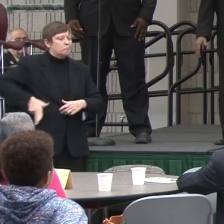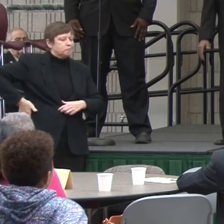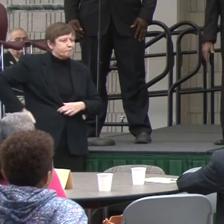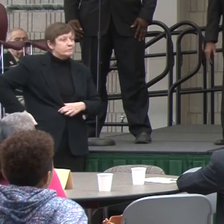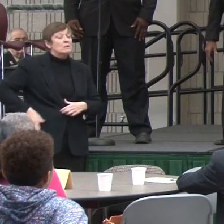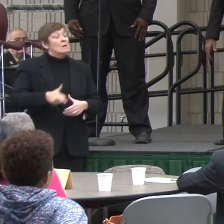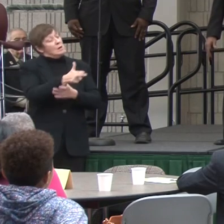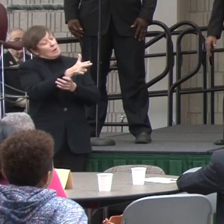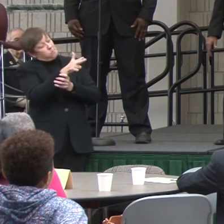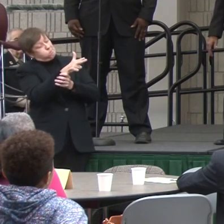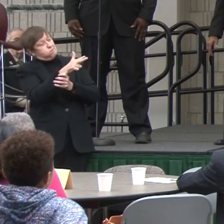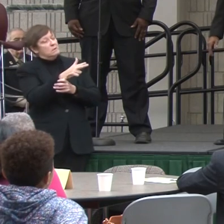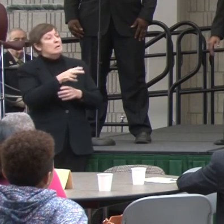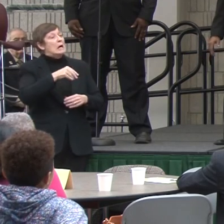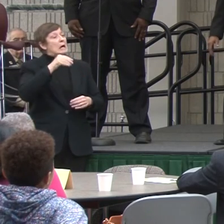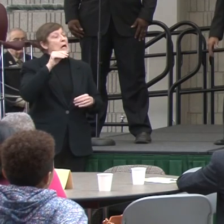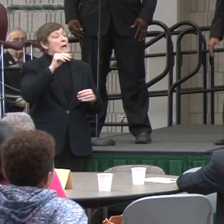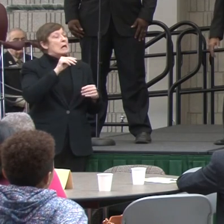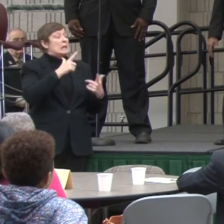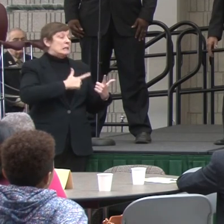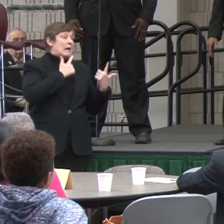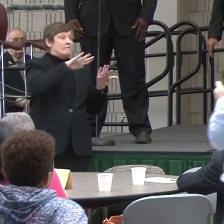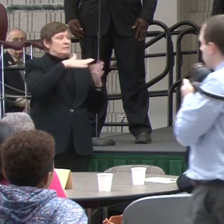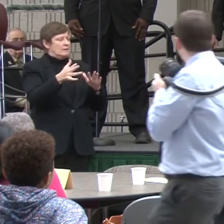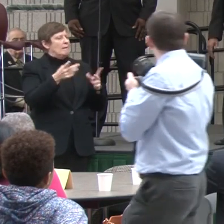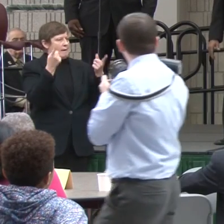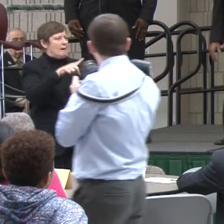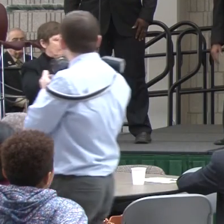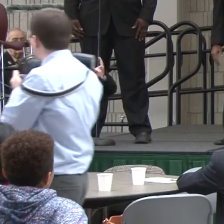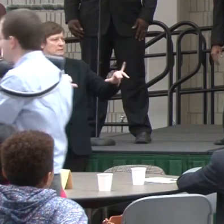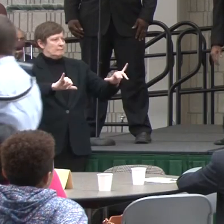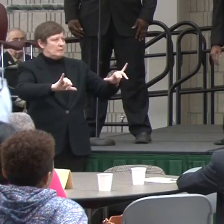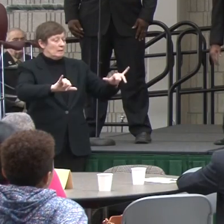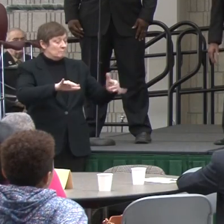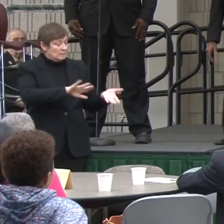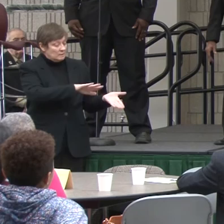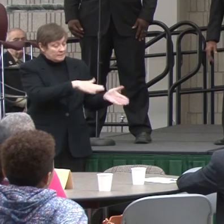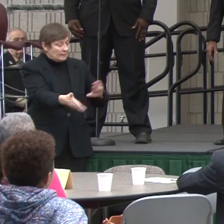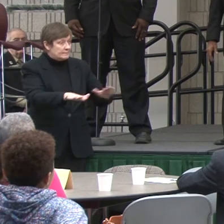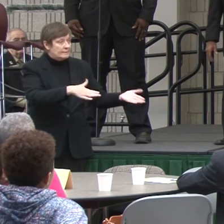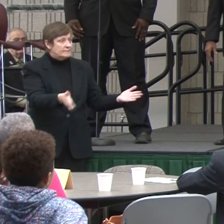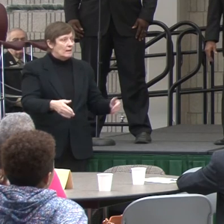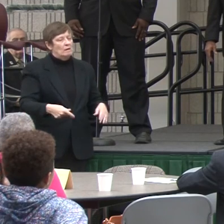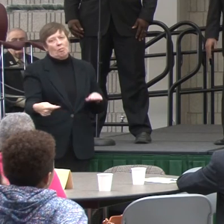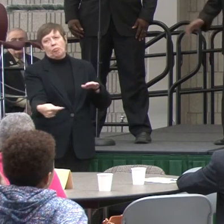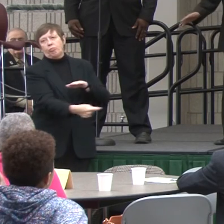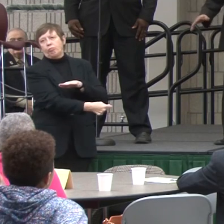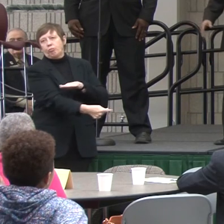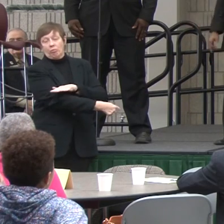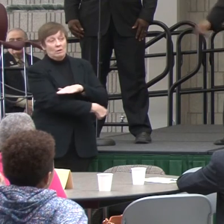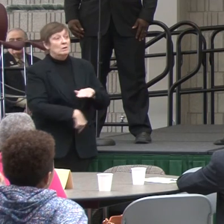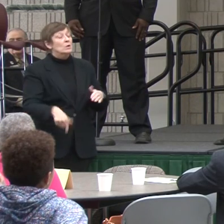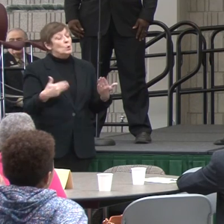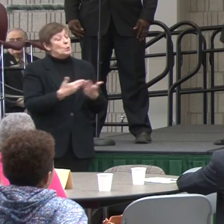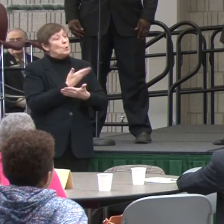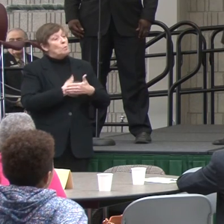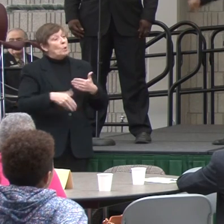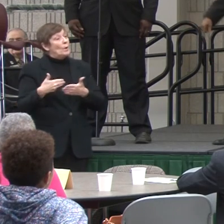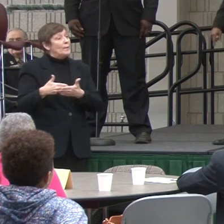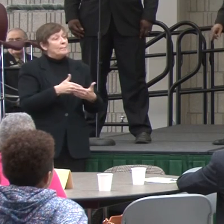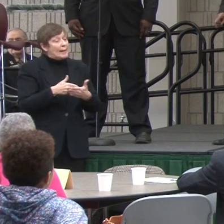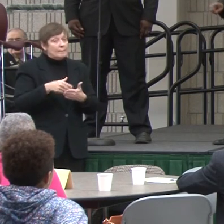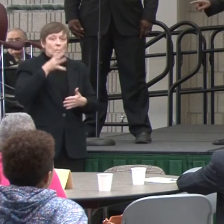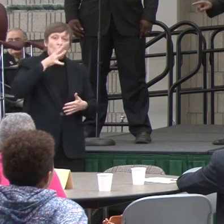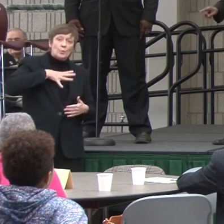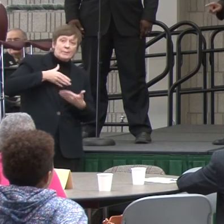pulls his trigger, both life and death are conceived. Dead bodies buried in the Providence River. Newborn babe at women and